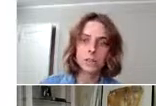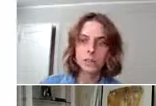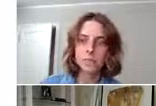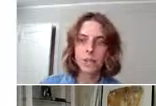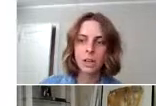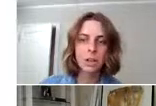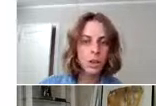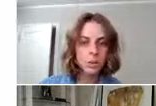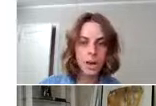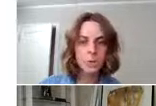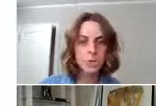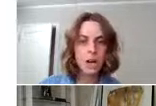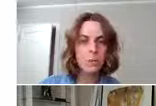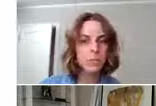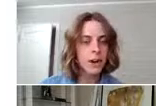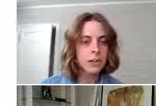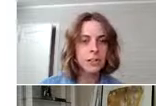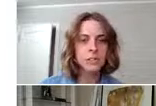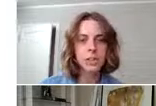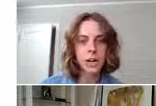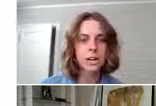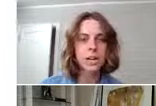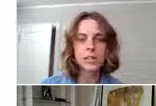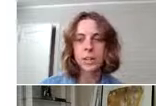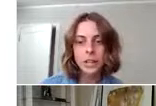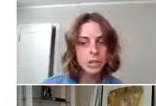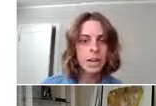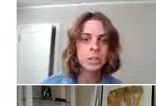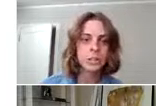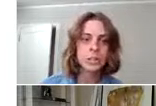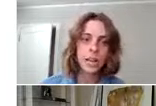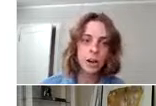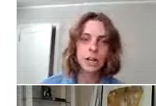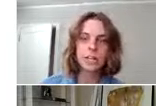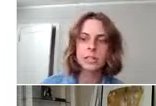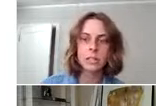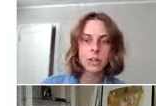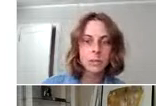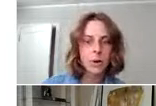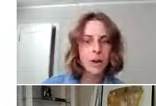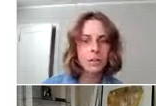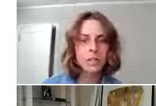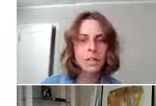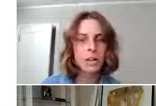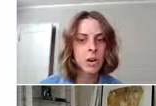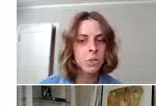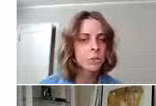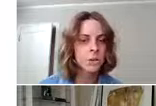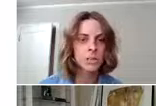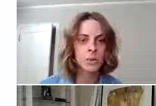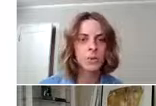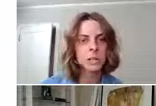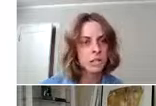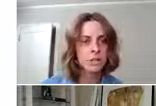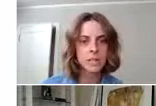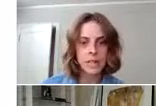of artworks. Along the way, we'll talk with directors, curators, collection managers, and artists to learn more about the incredible